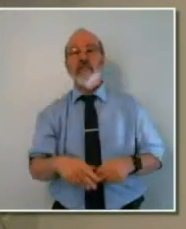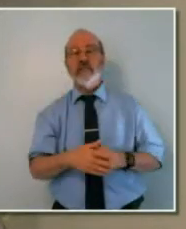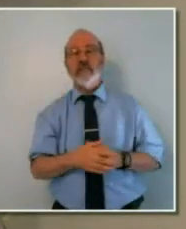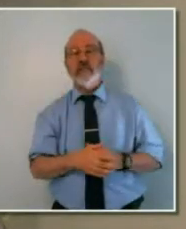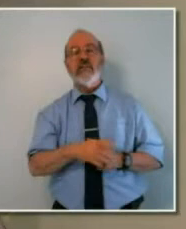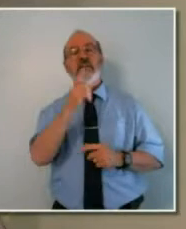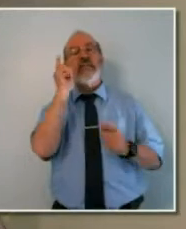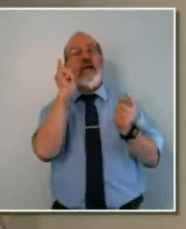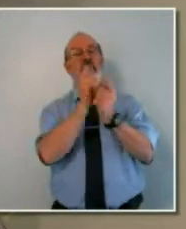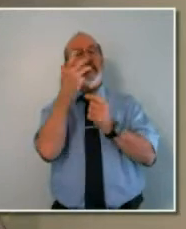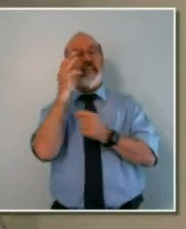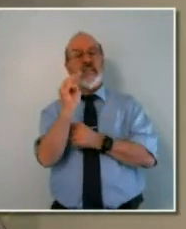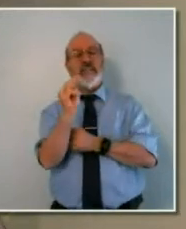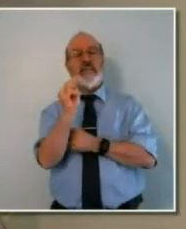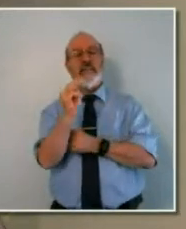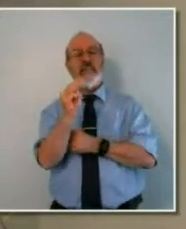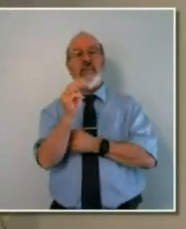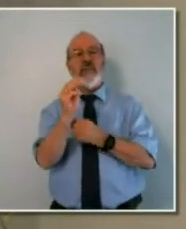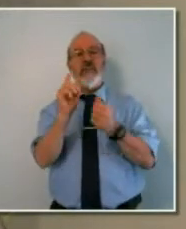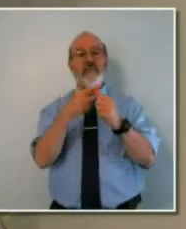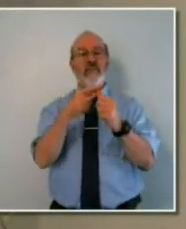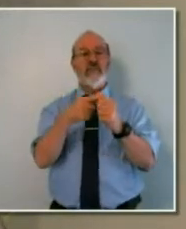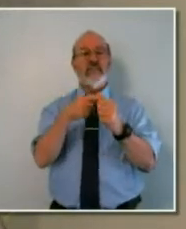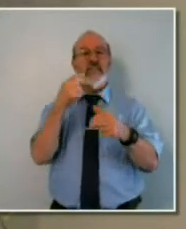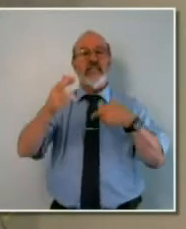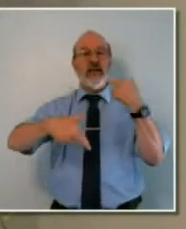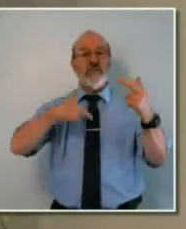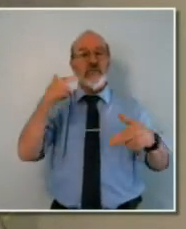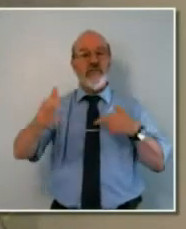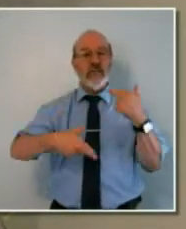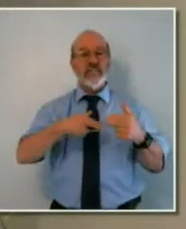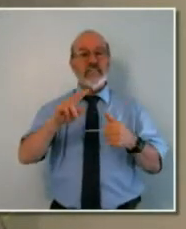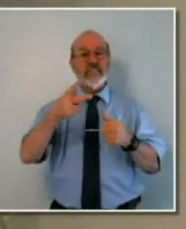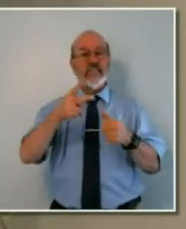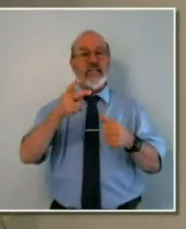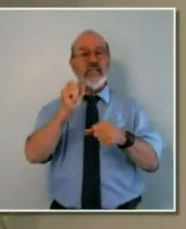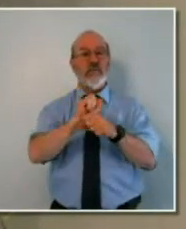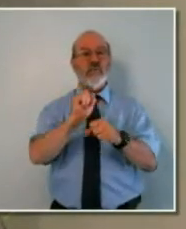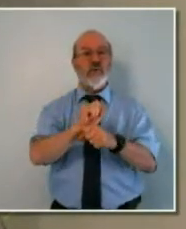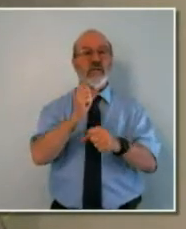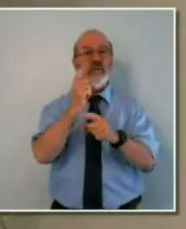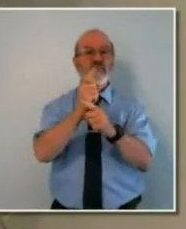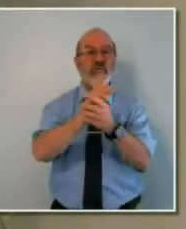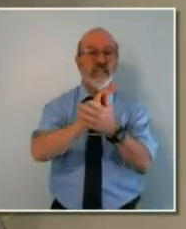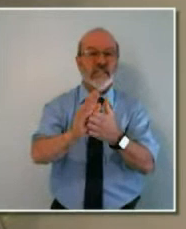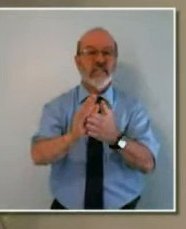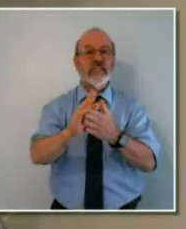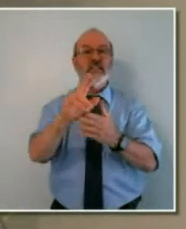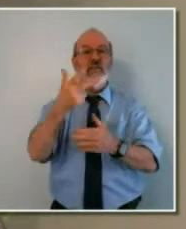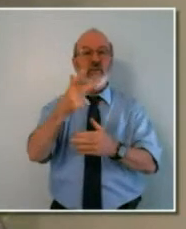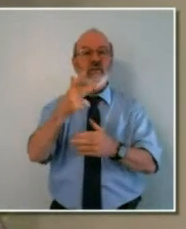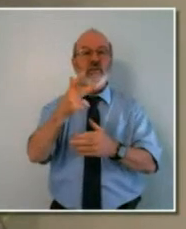meetest him that, number one, rejoiceth. Number two, worketh righteousness. Number three, those that remember